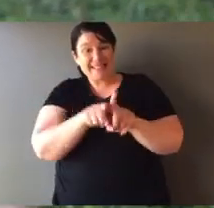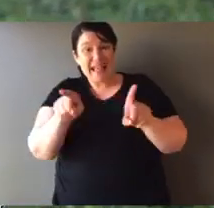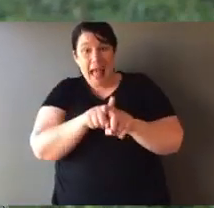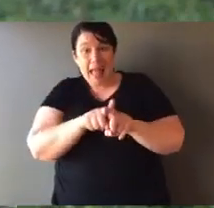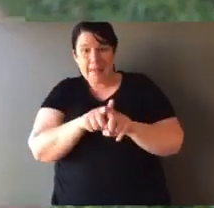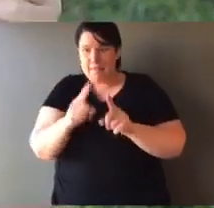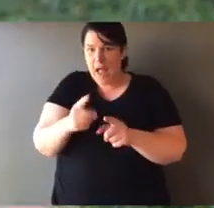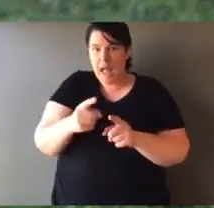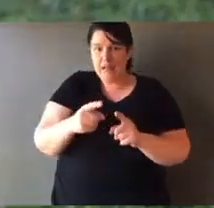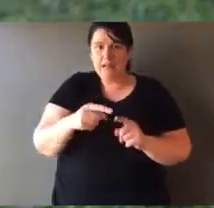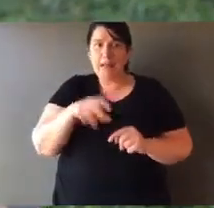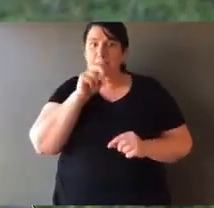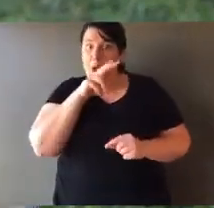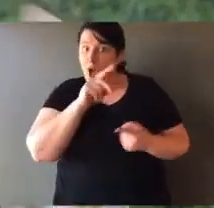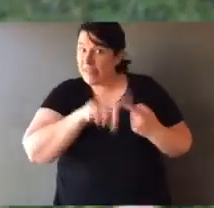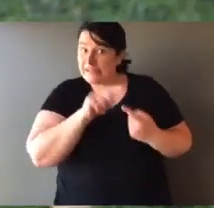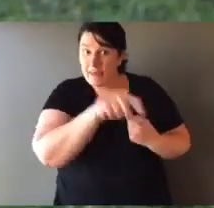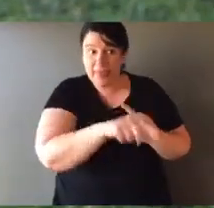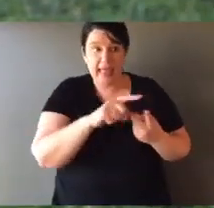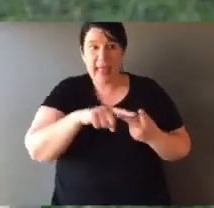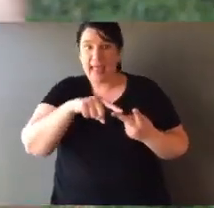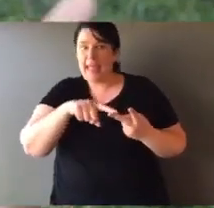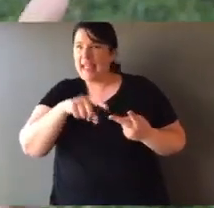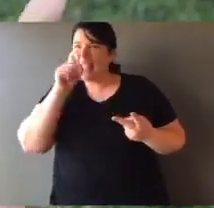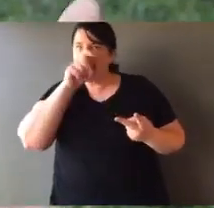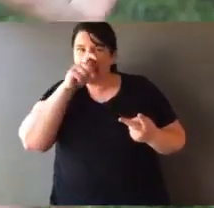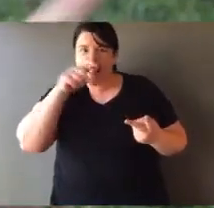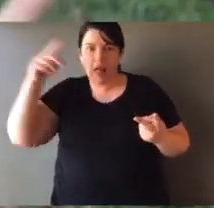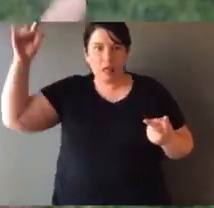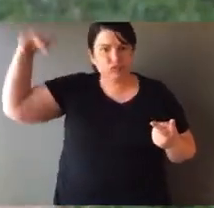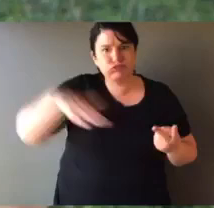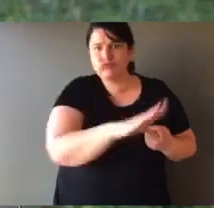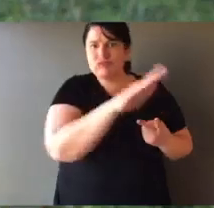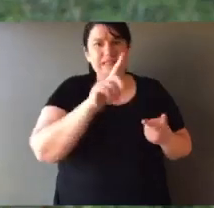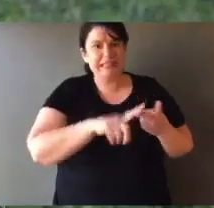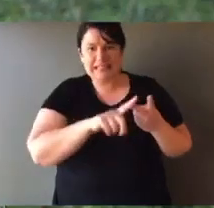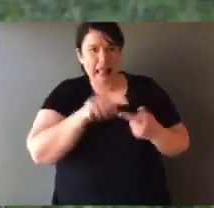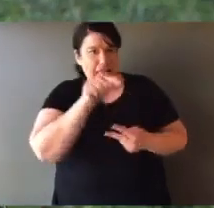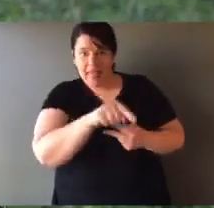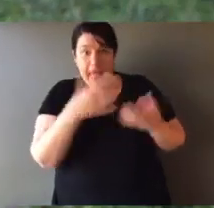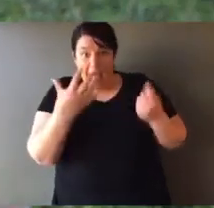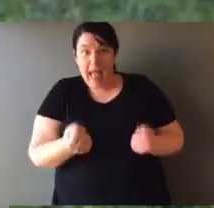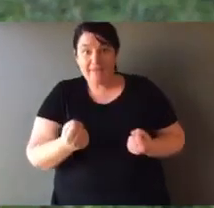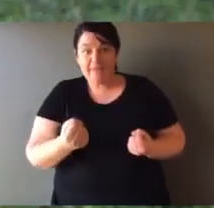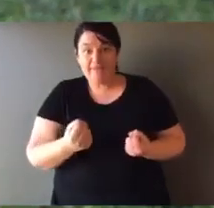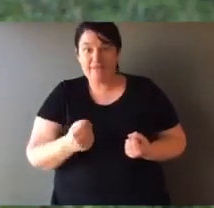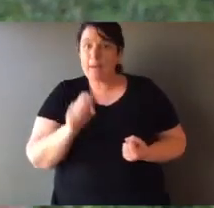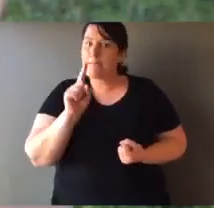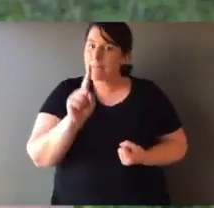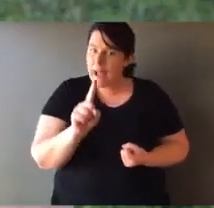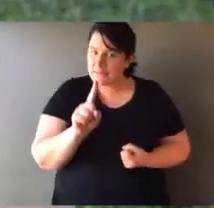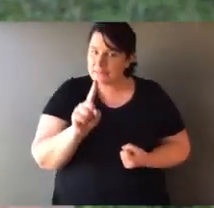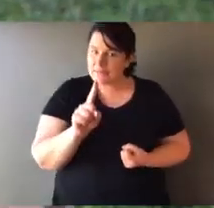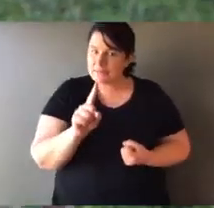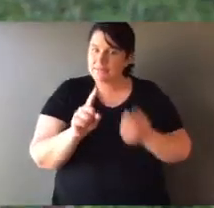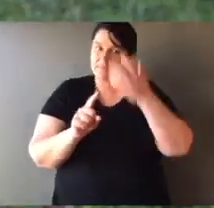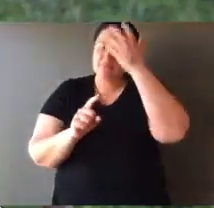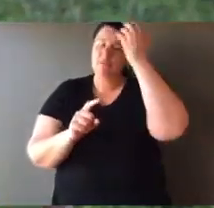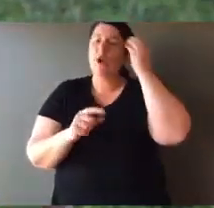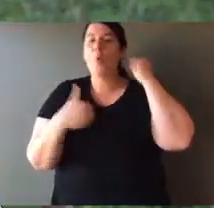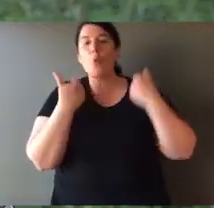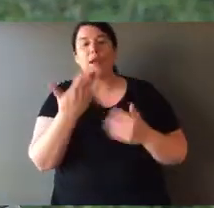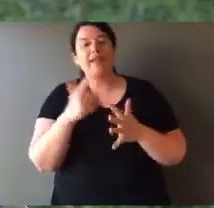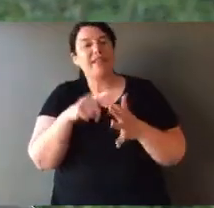got the native threat of predators, of pythons, eagles, owls. They're in the wild. But I want to,